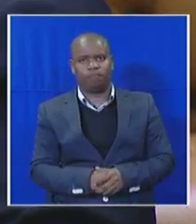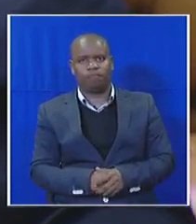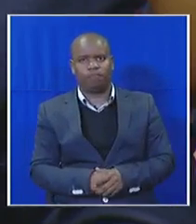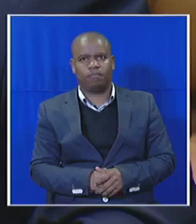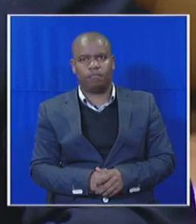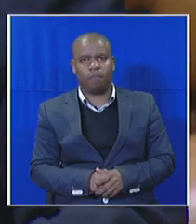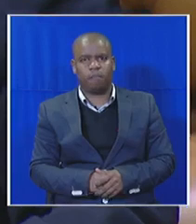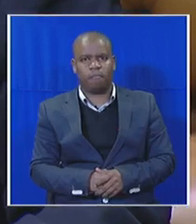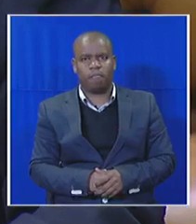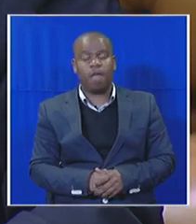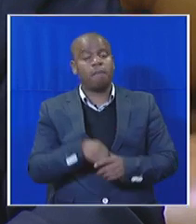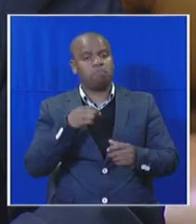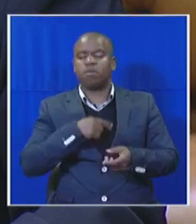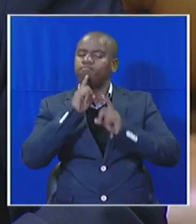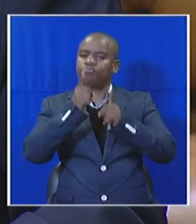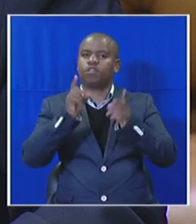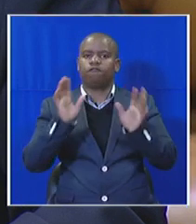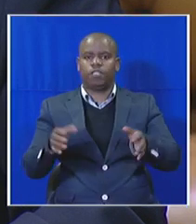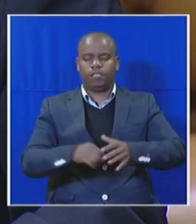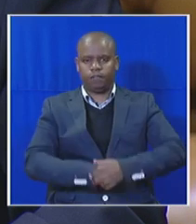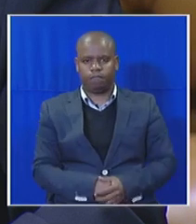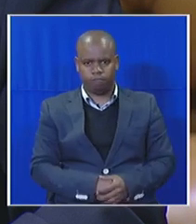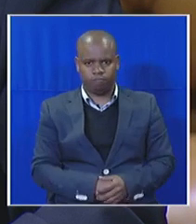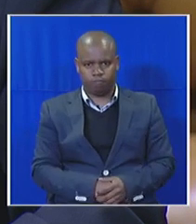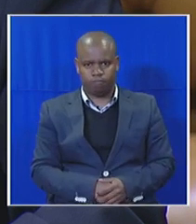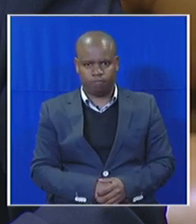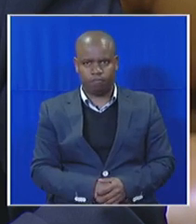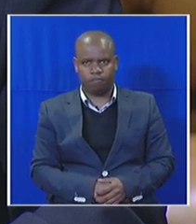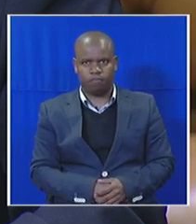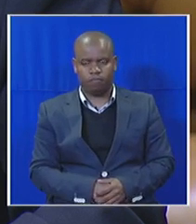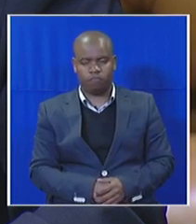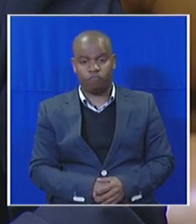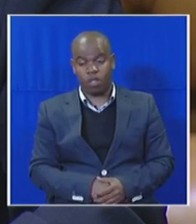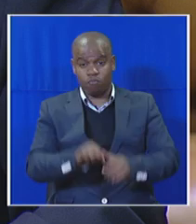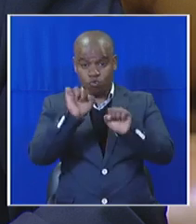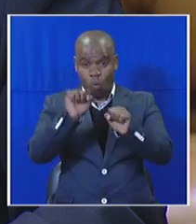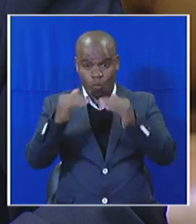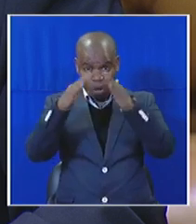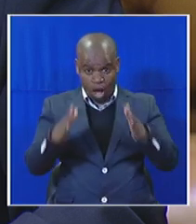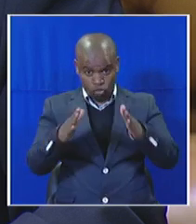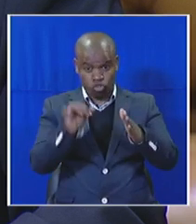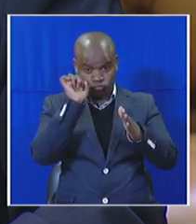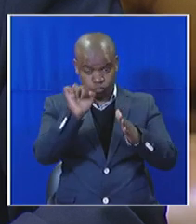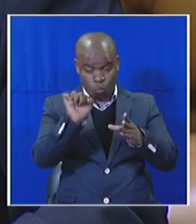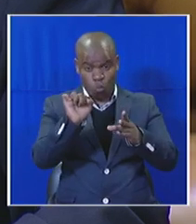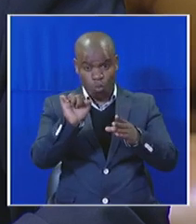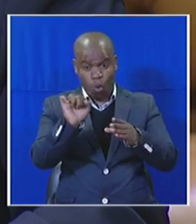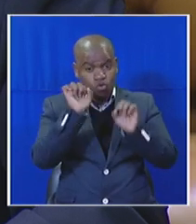I've answered the question. Is your house yours as the president of the ANC or president of the